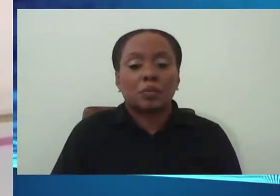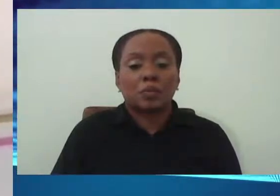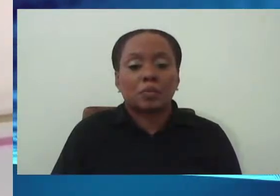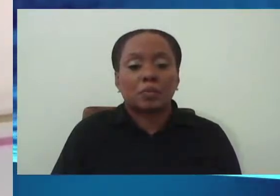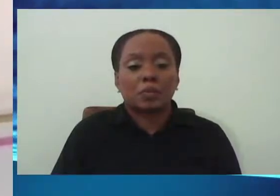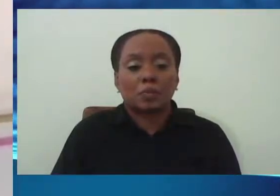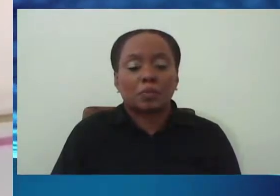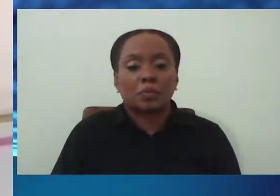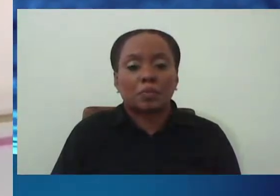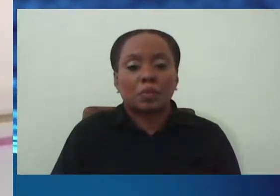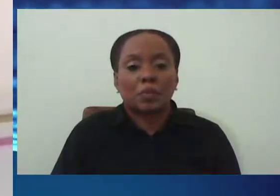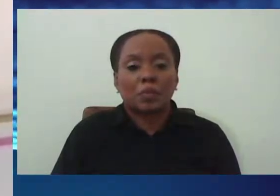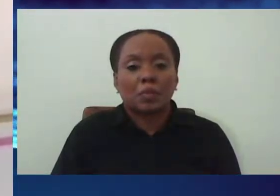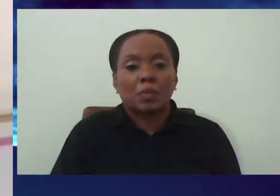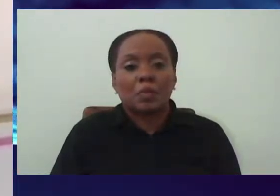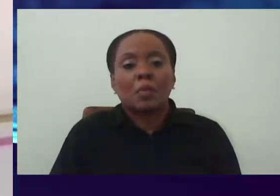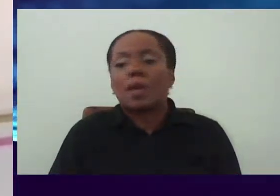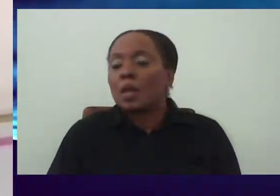should